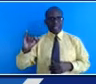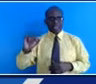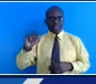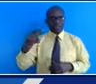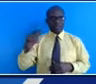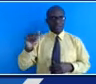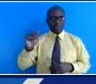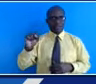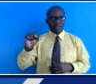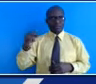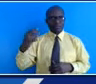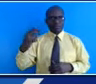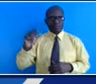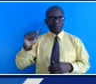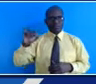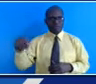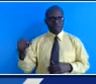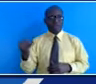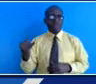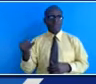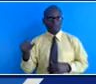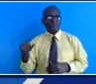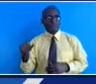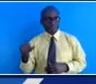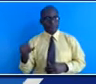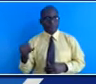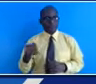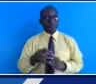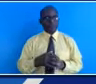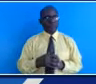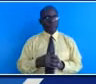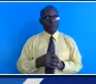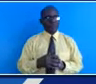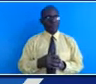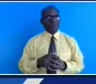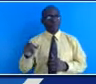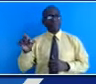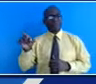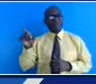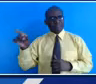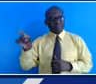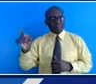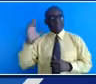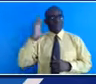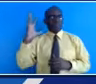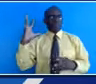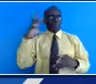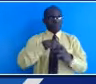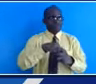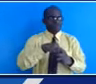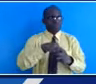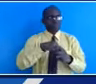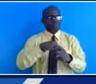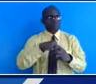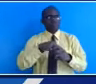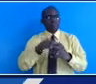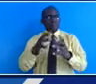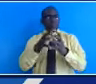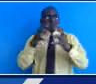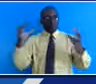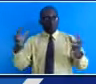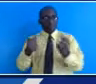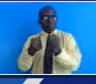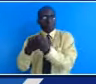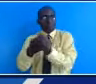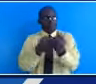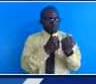has had a chance to know exactly what advocacy looks like. And now in his capacity today, he has been a strong advocate for the business community and all of its